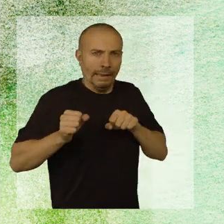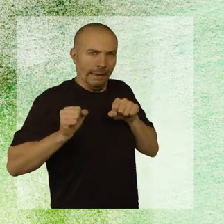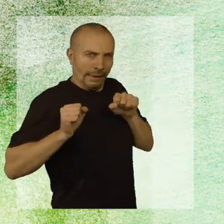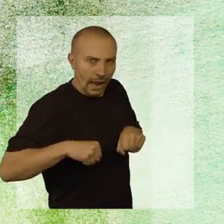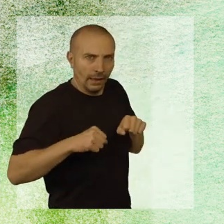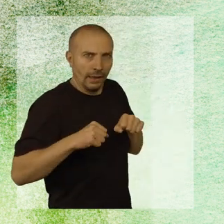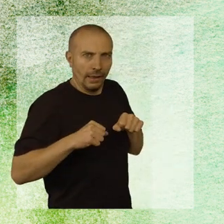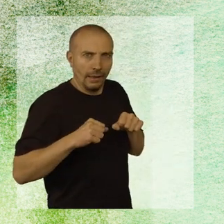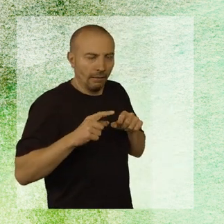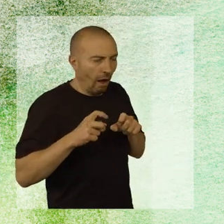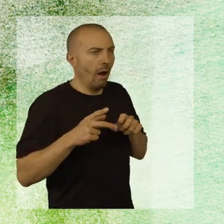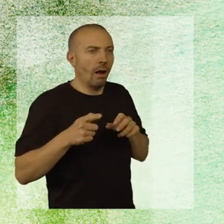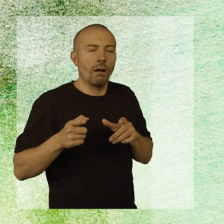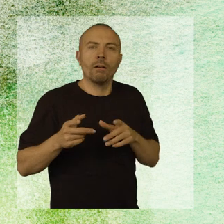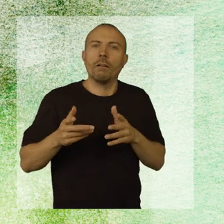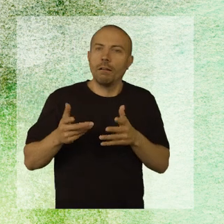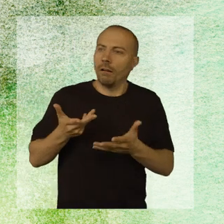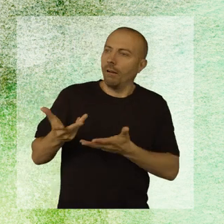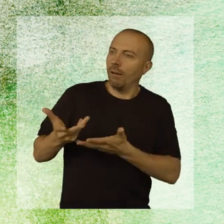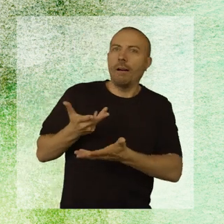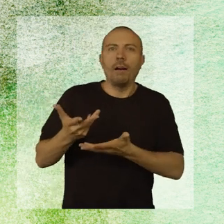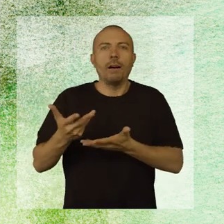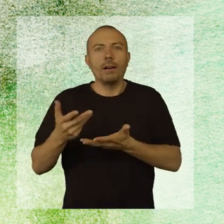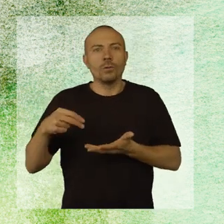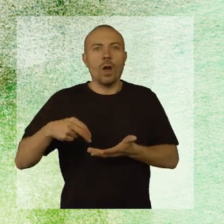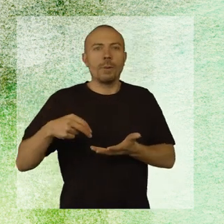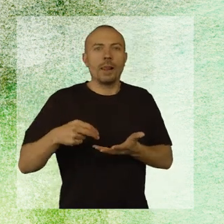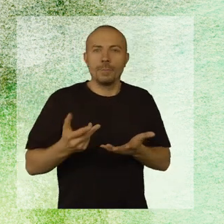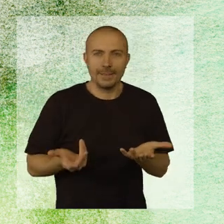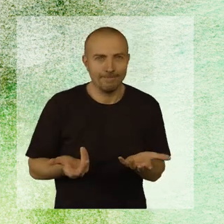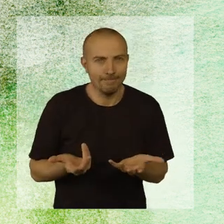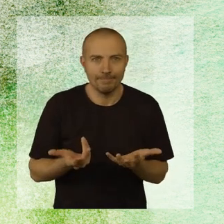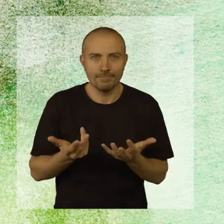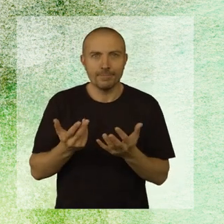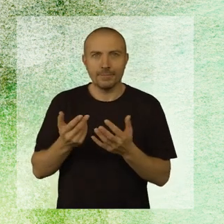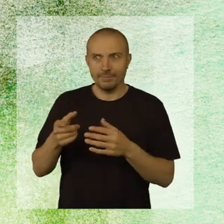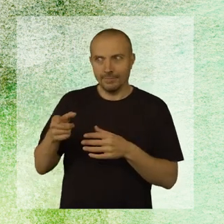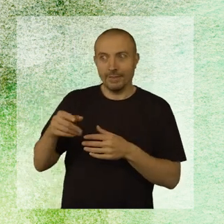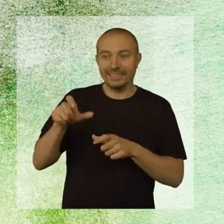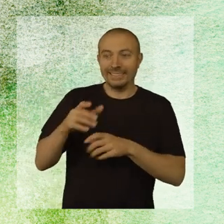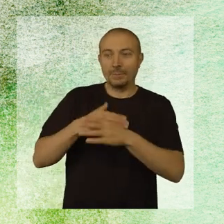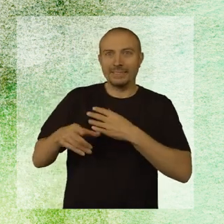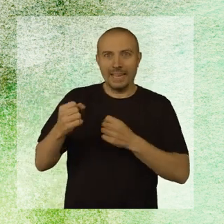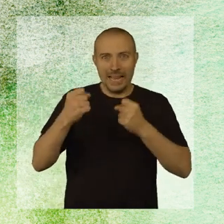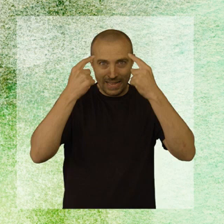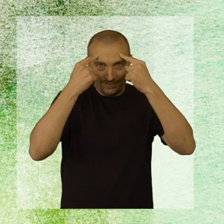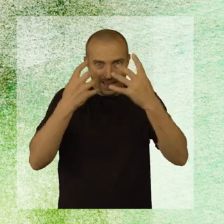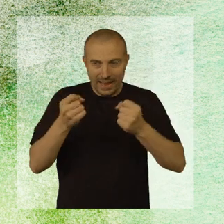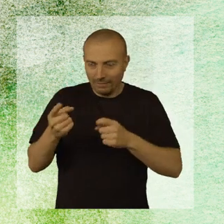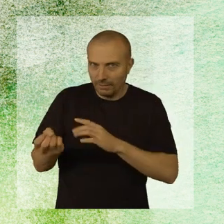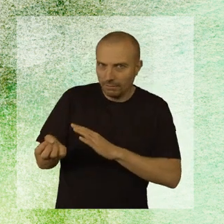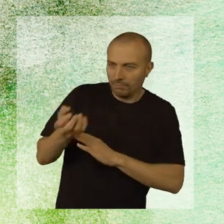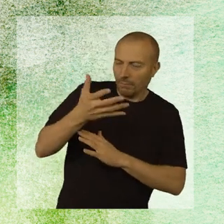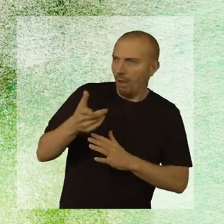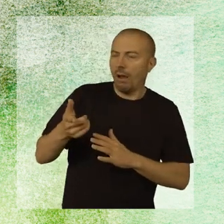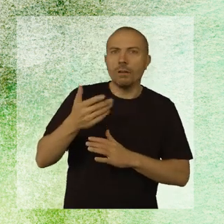at the ability. So that's the normal norm here, and not realizing that persons with